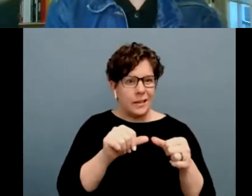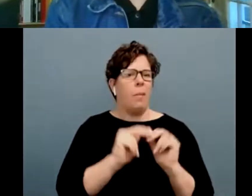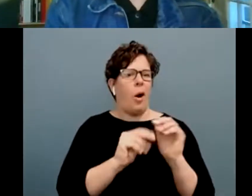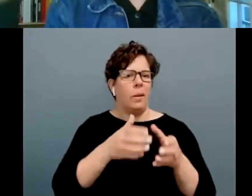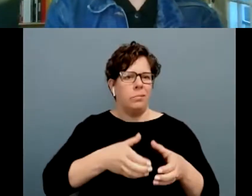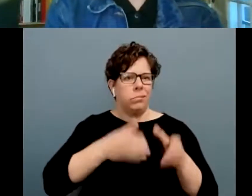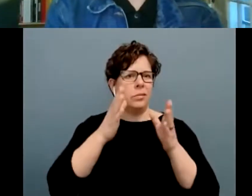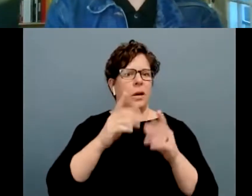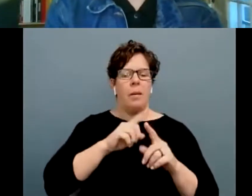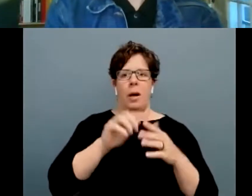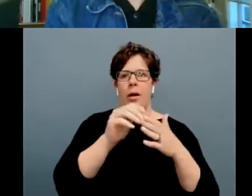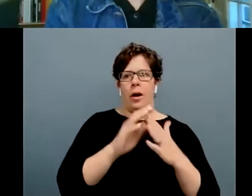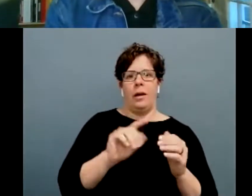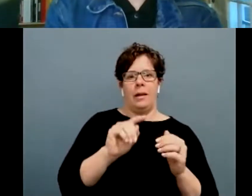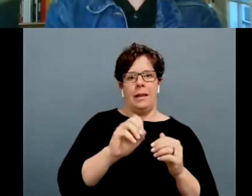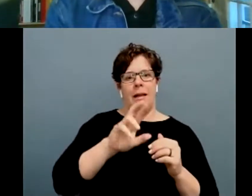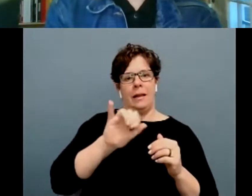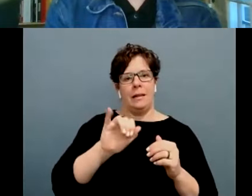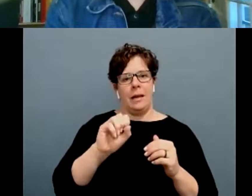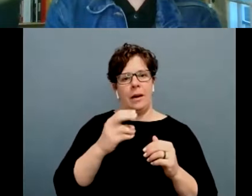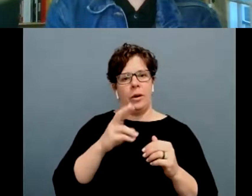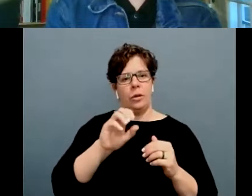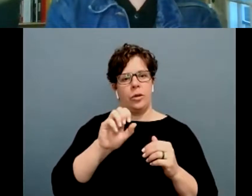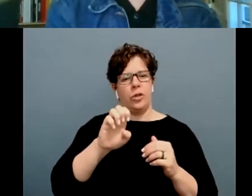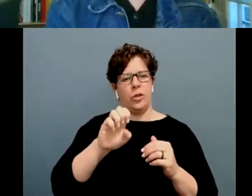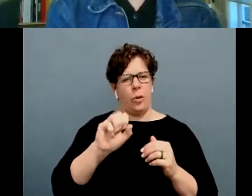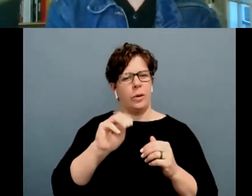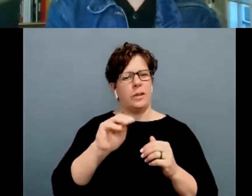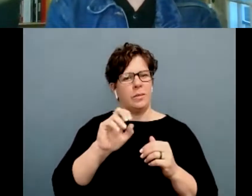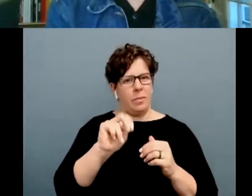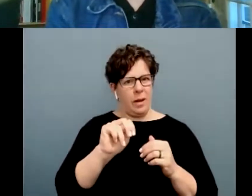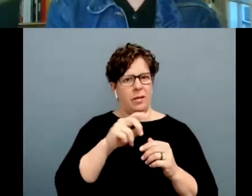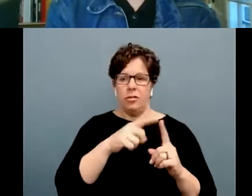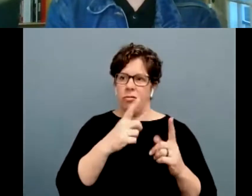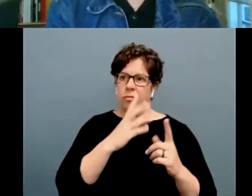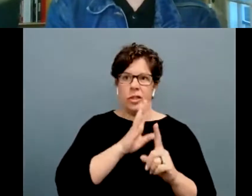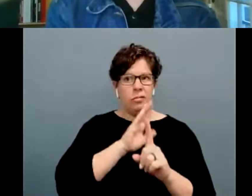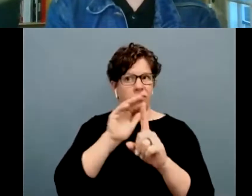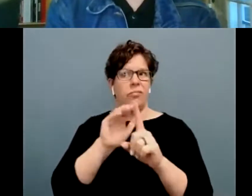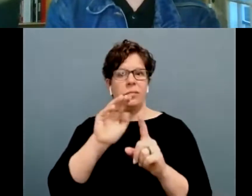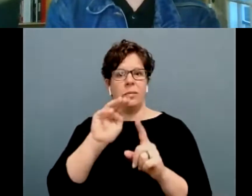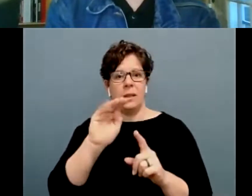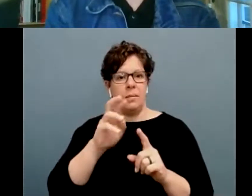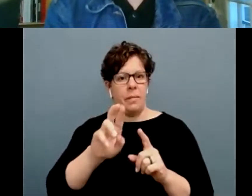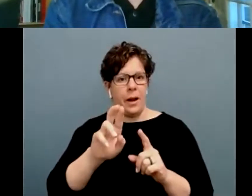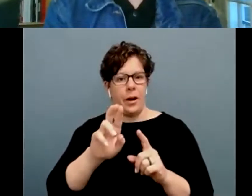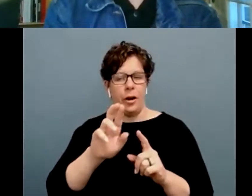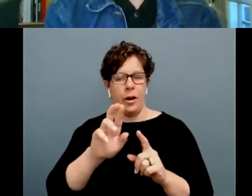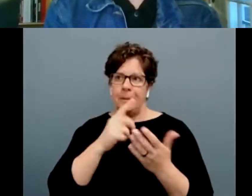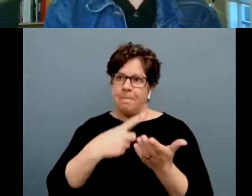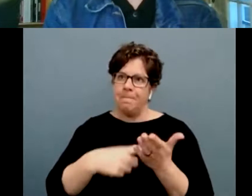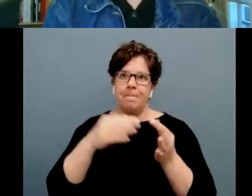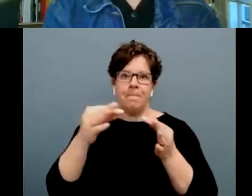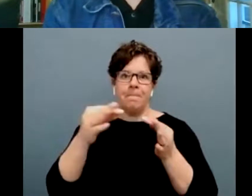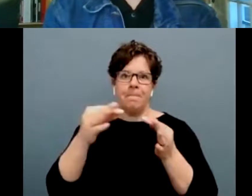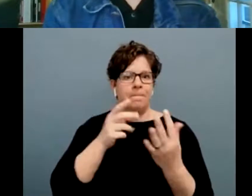Terry Shoresman, basically just went to our mayor and did what she could to